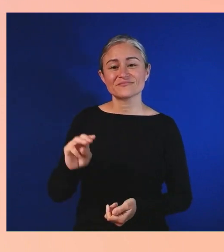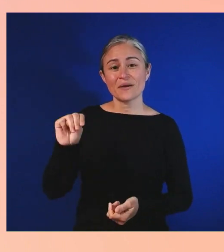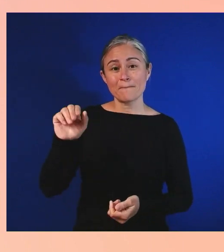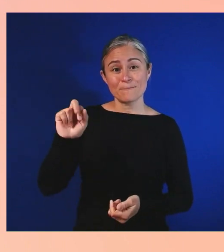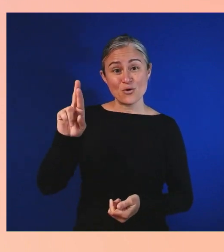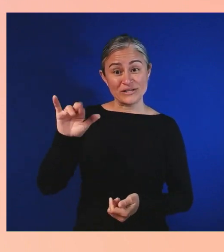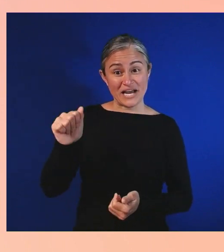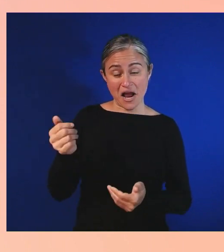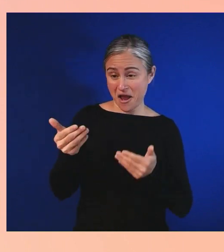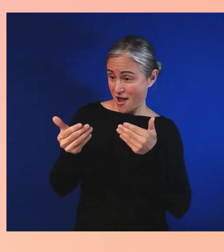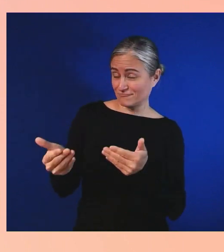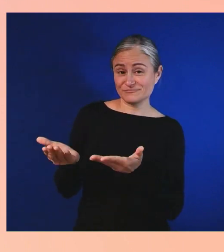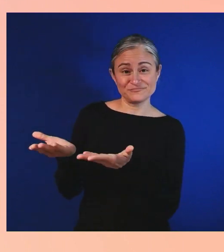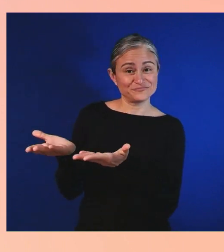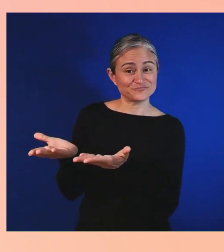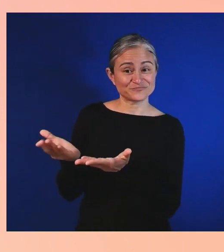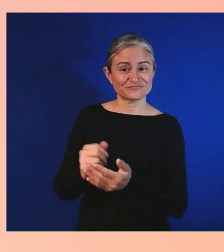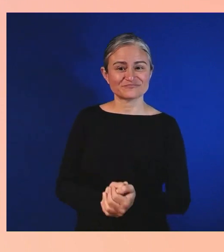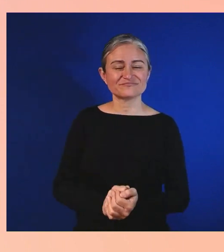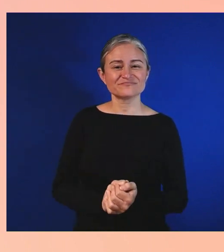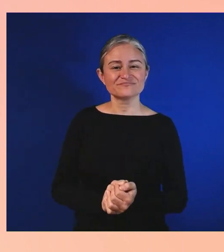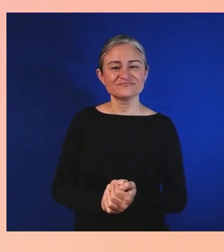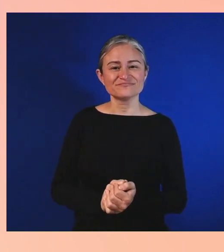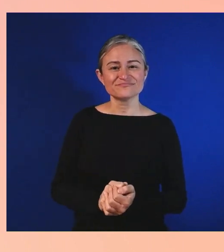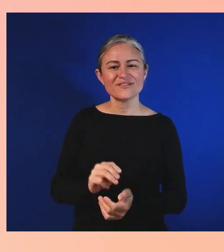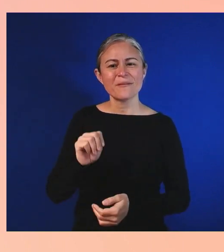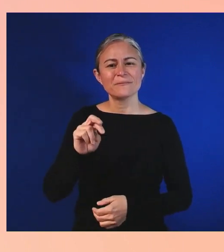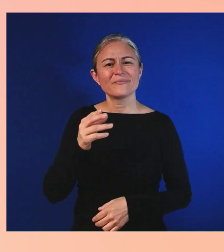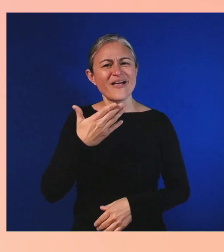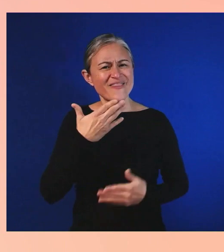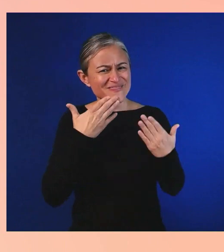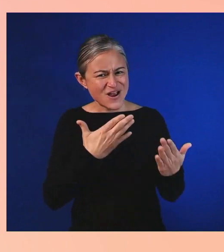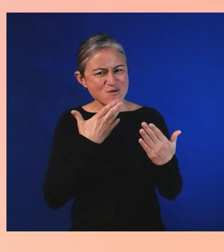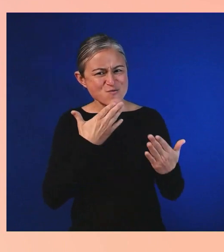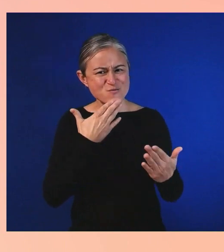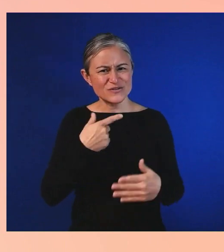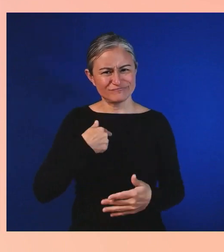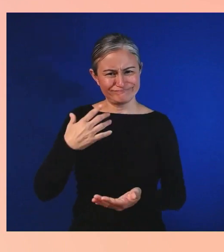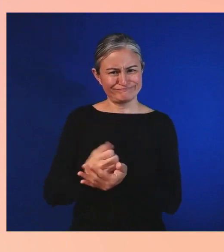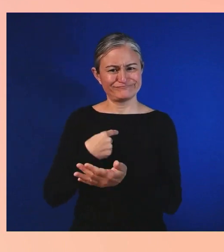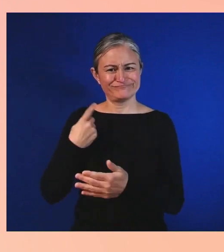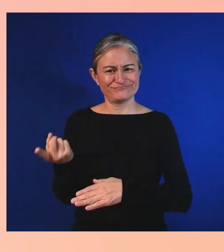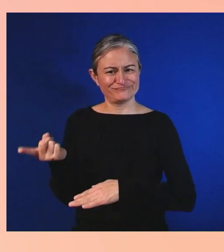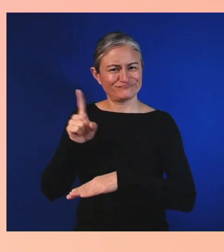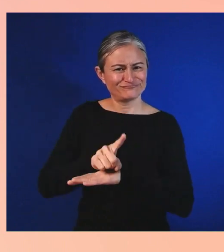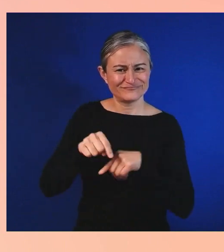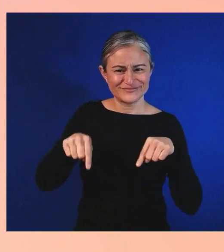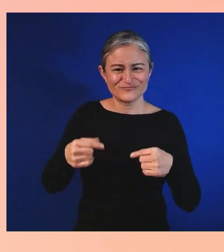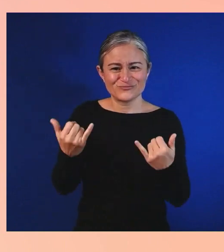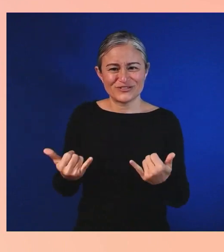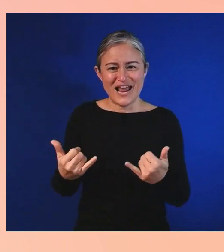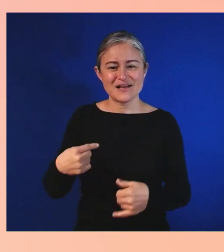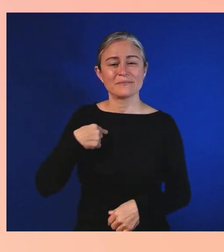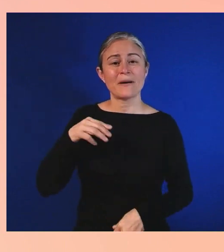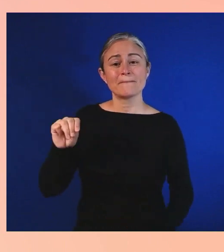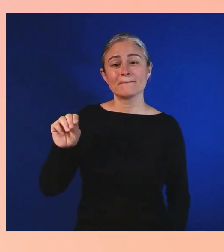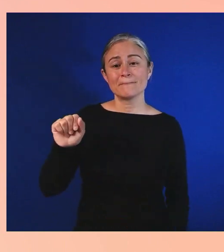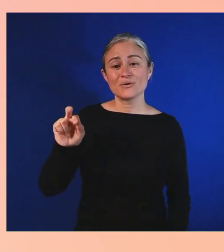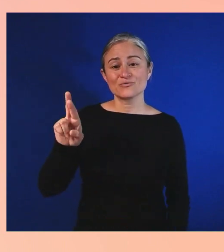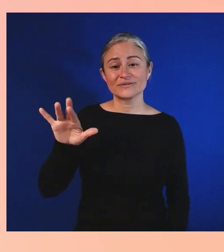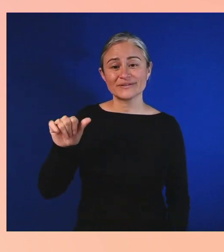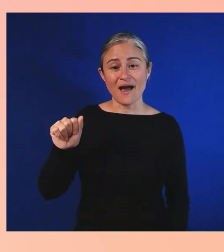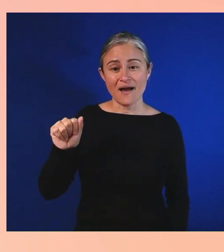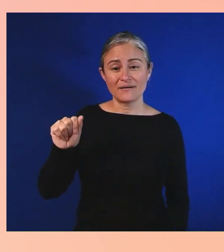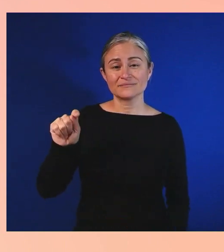to Microsoft for the opportunity to be here. My name is Maria Town. My pronouns are she, her, hers, and I serve as